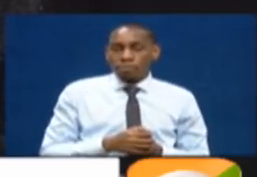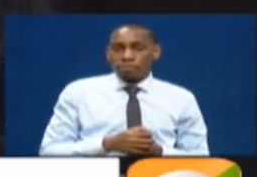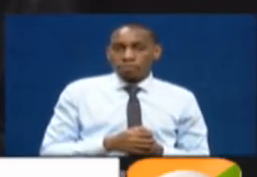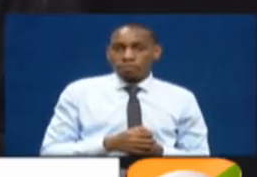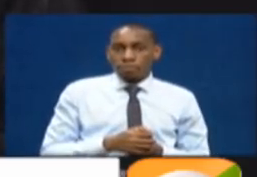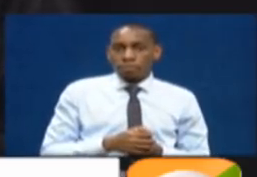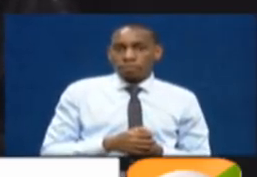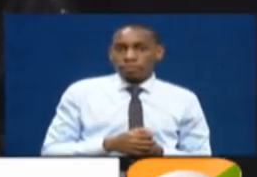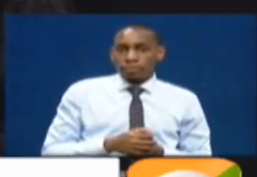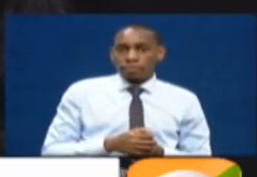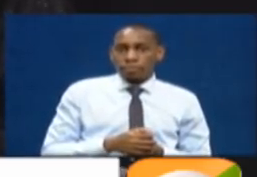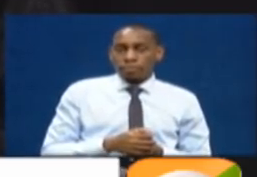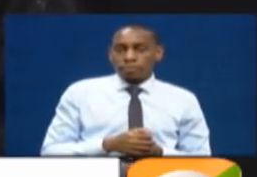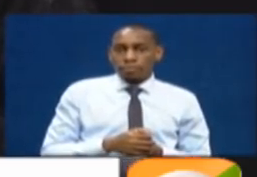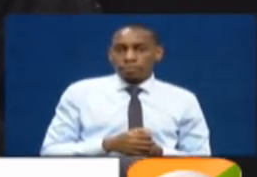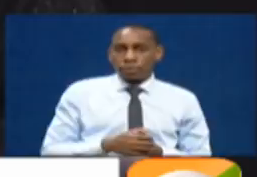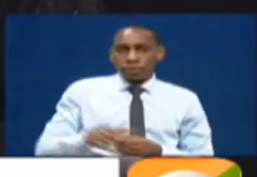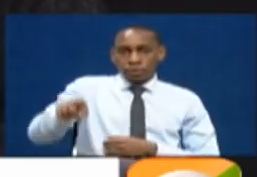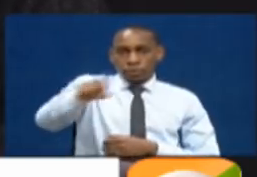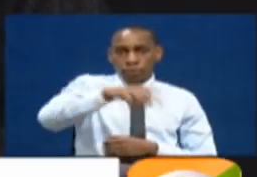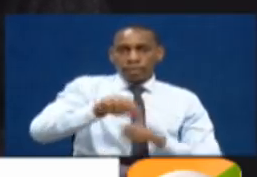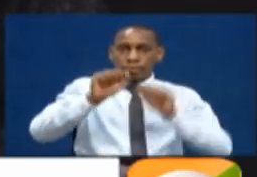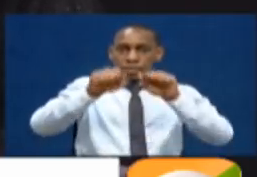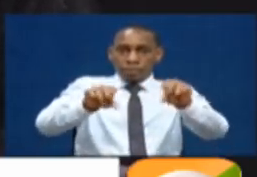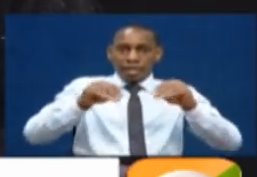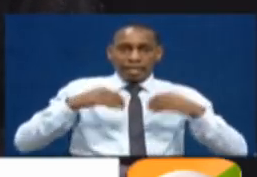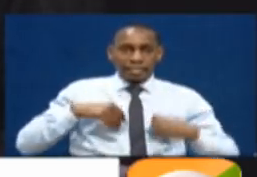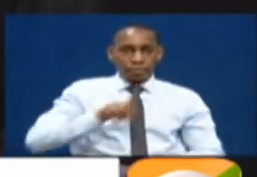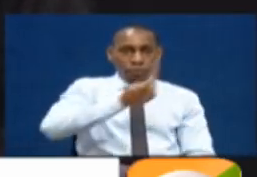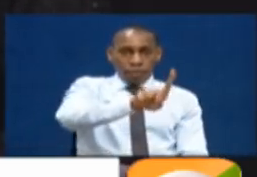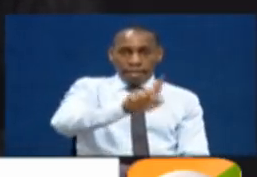a political, like we are able to embrace each other